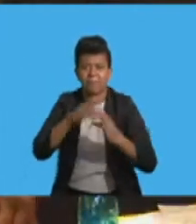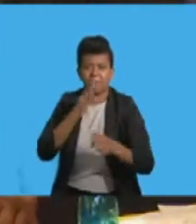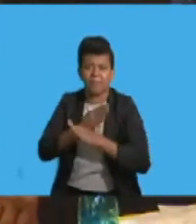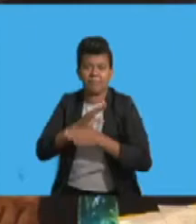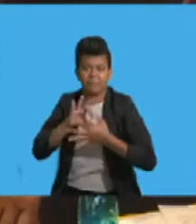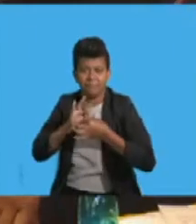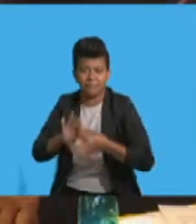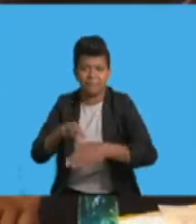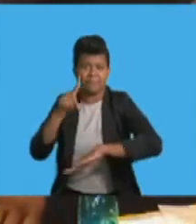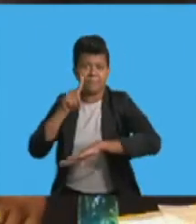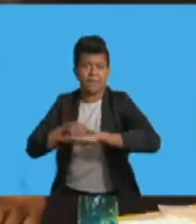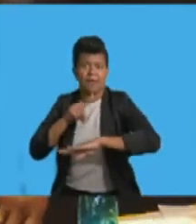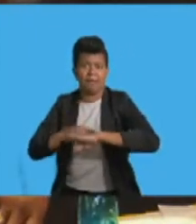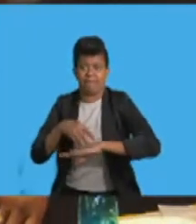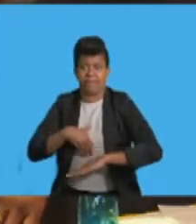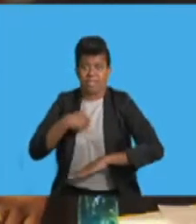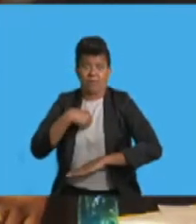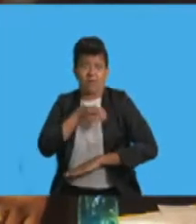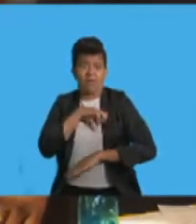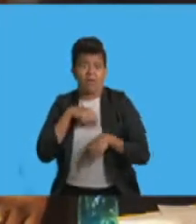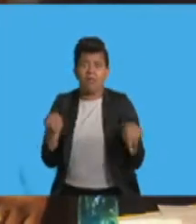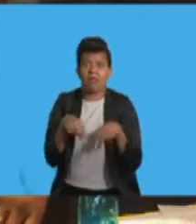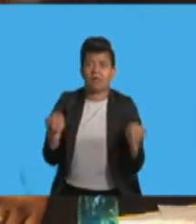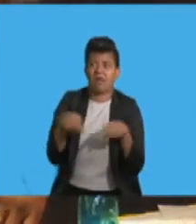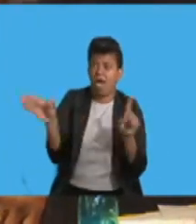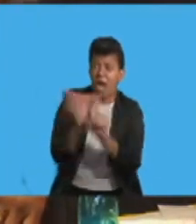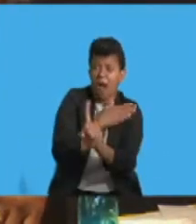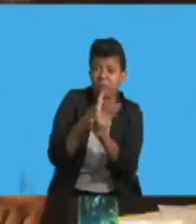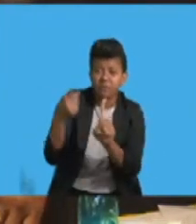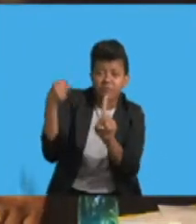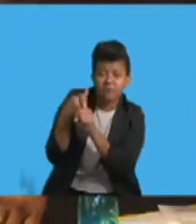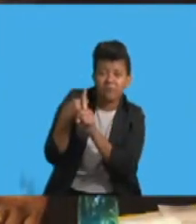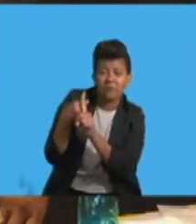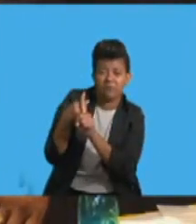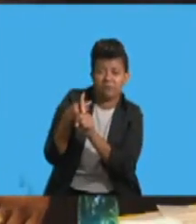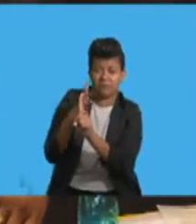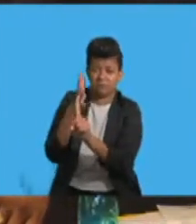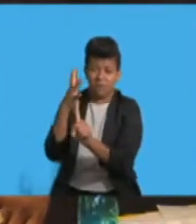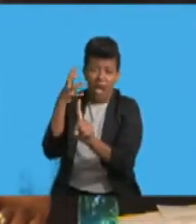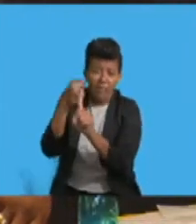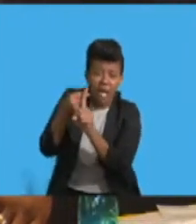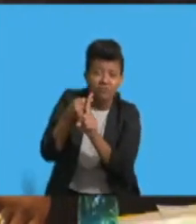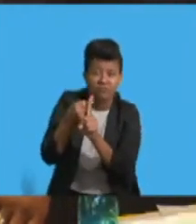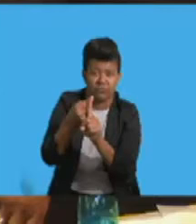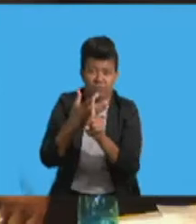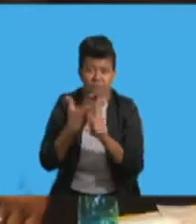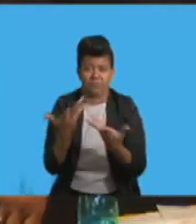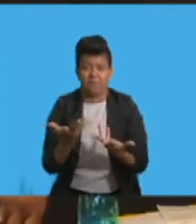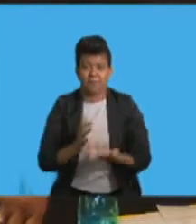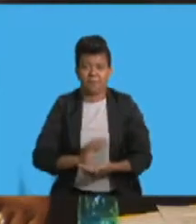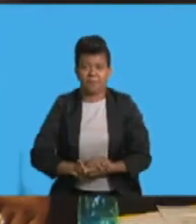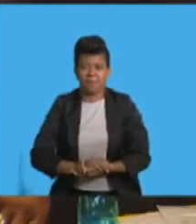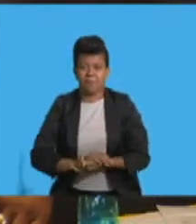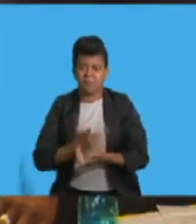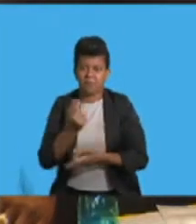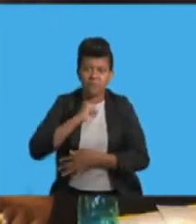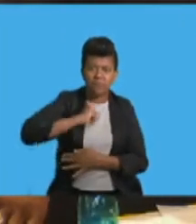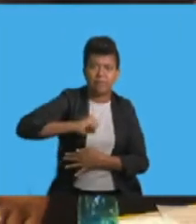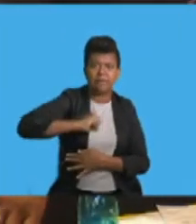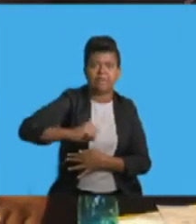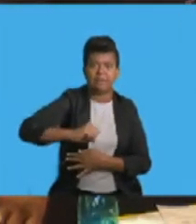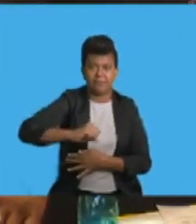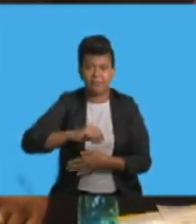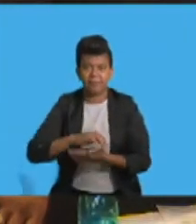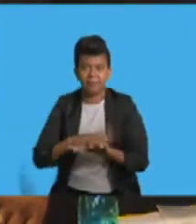are threatened, there are times where they are assaulted, and of course attacked as well, and there are times where people resist arrest.